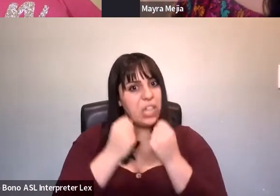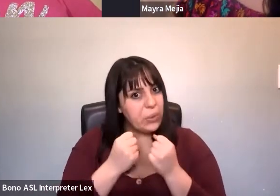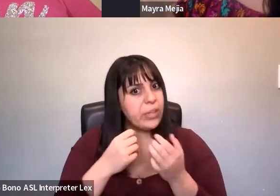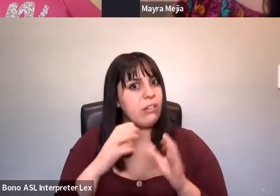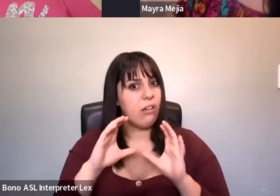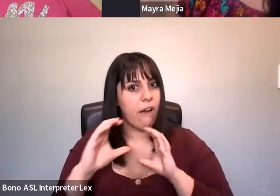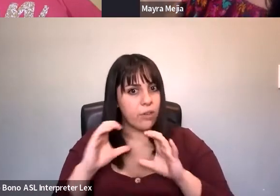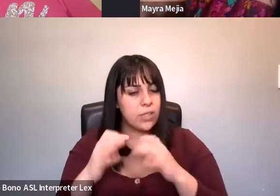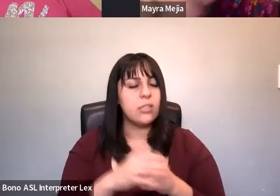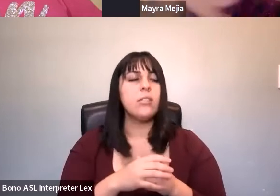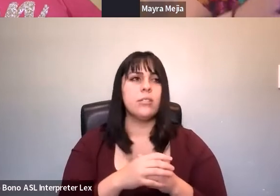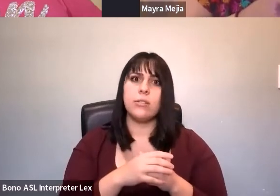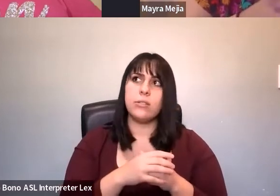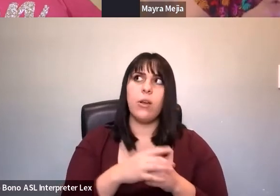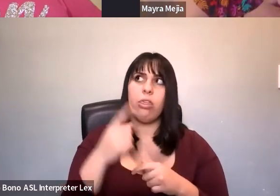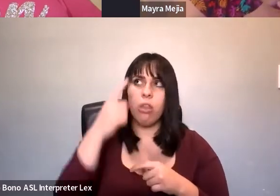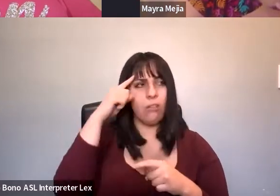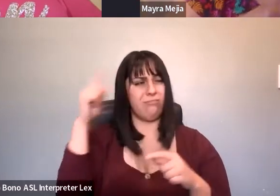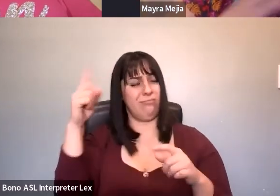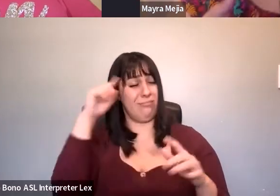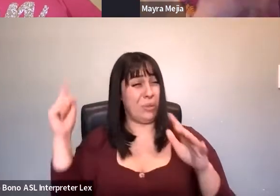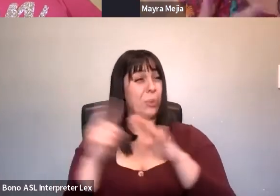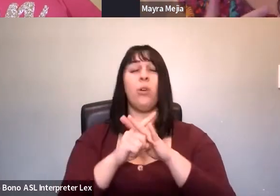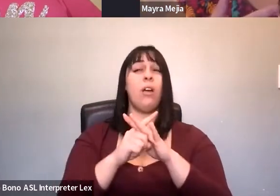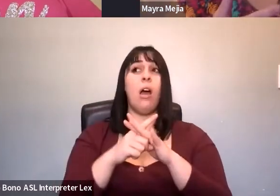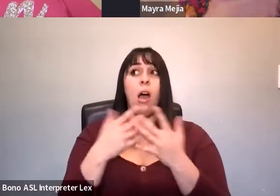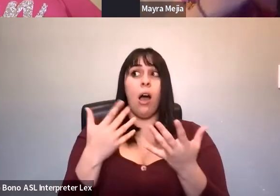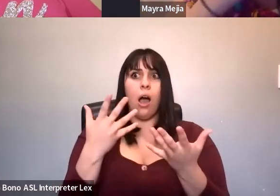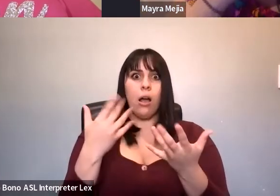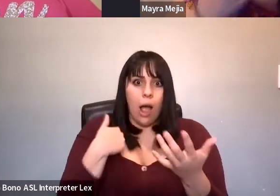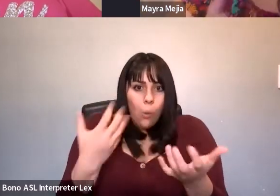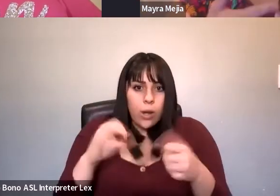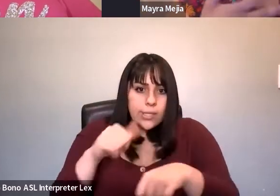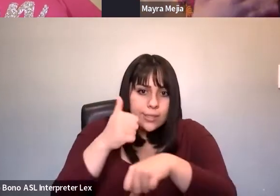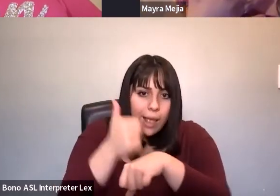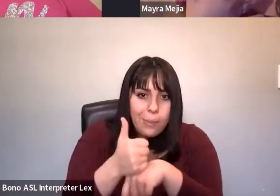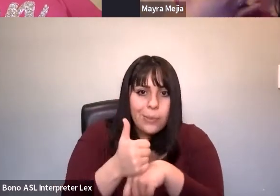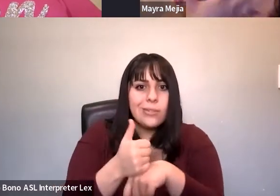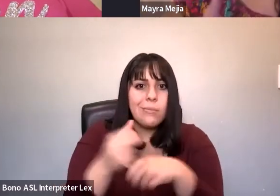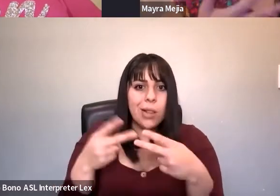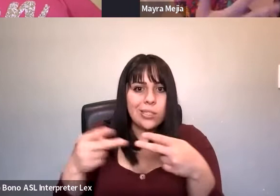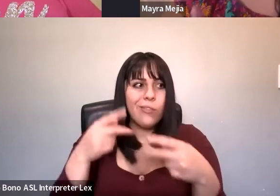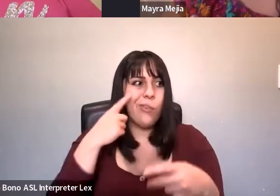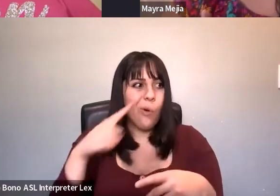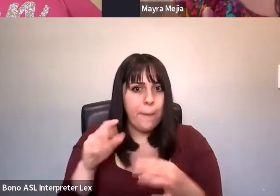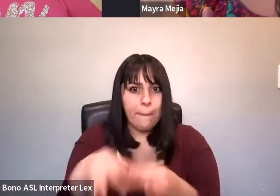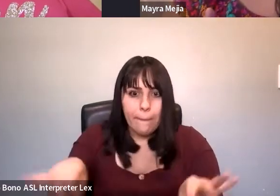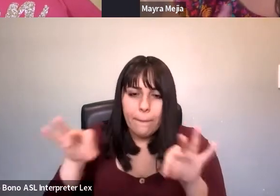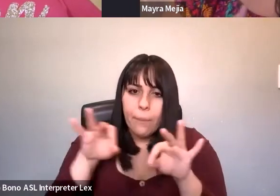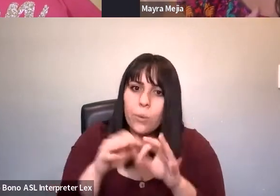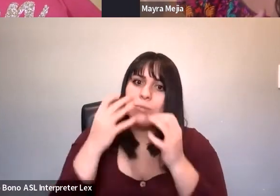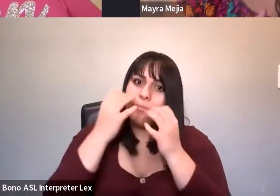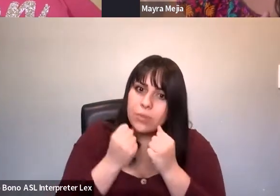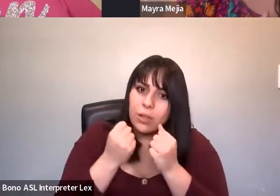want to create a space where people feel comfortable having those types of conversations. Anyone can start a chat, a group